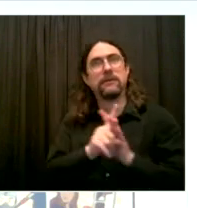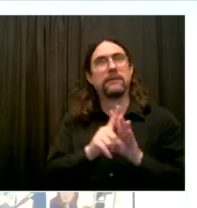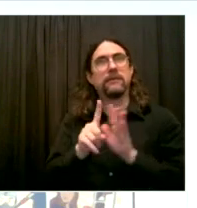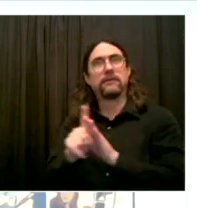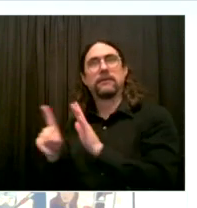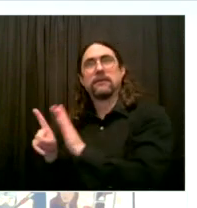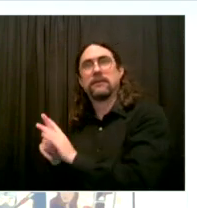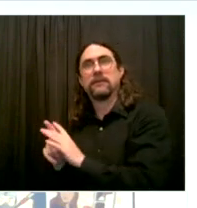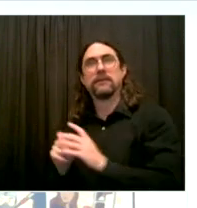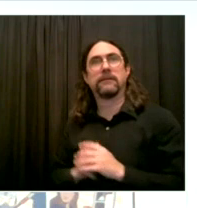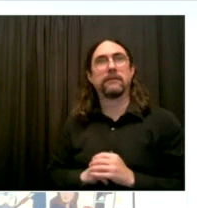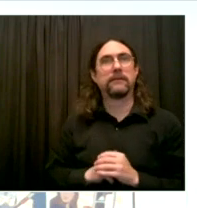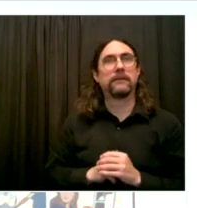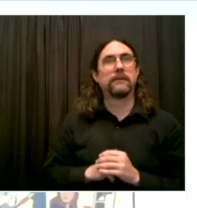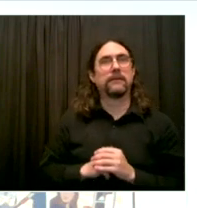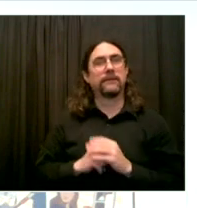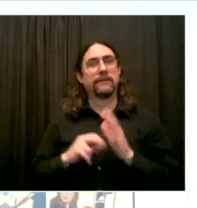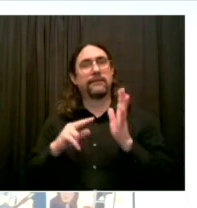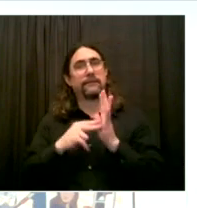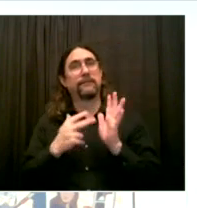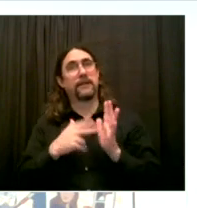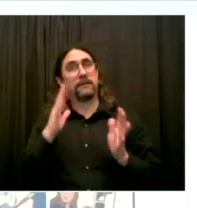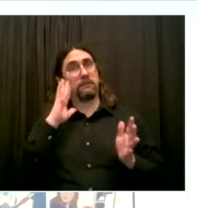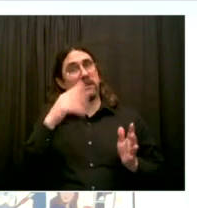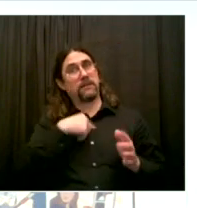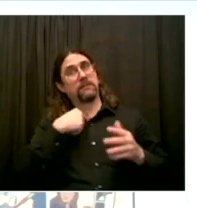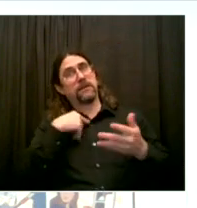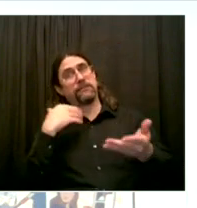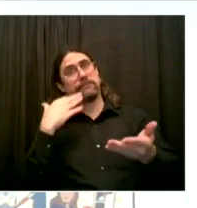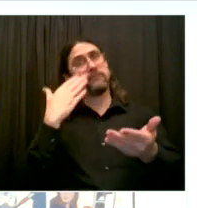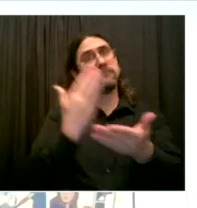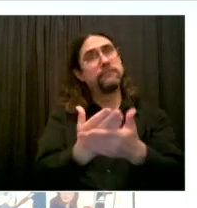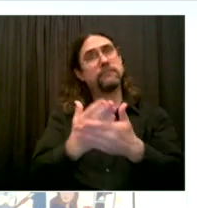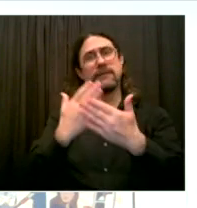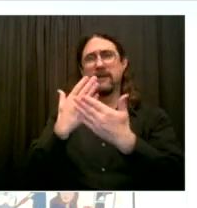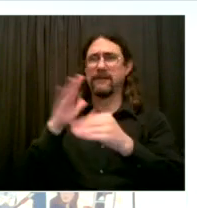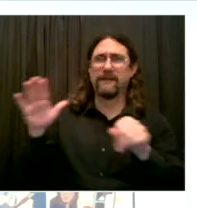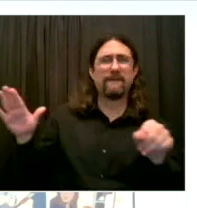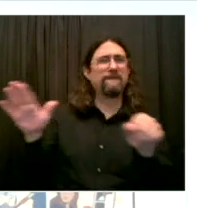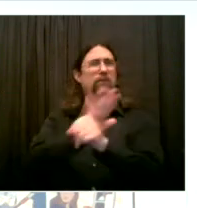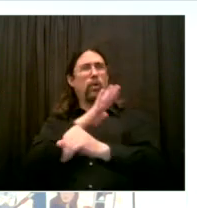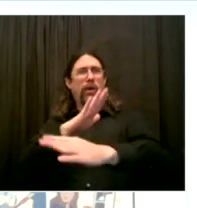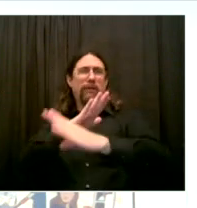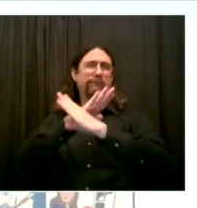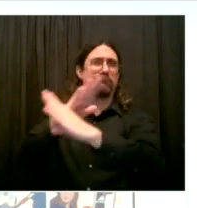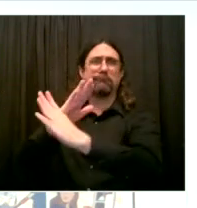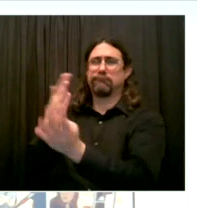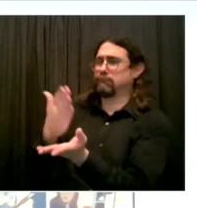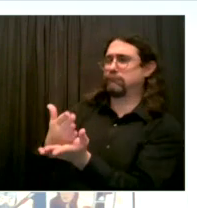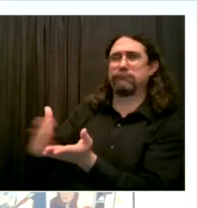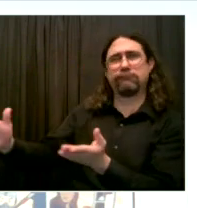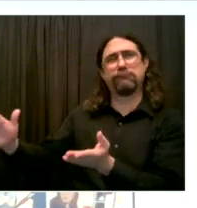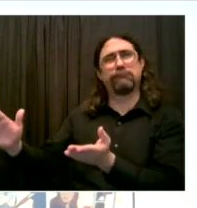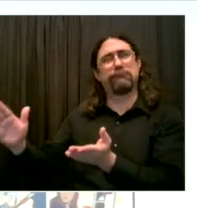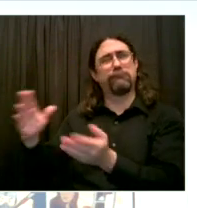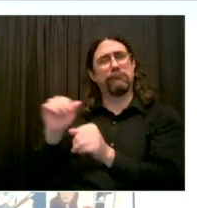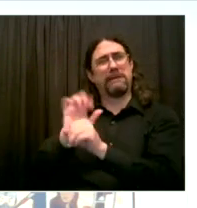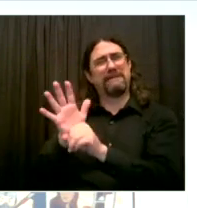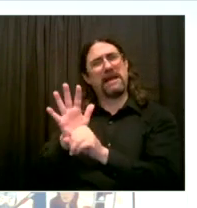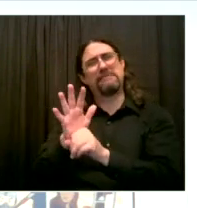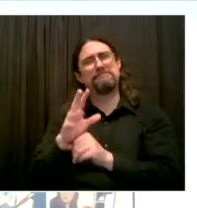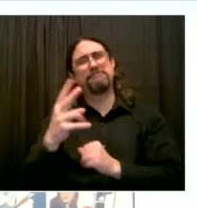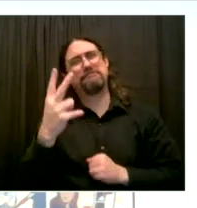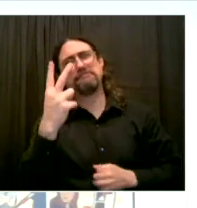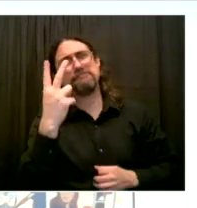important point, we shouldn't let that terminology distract us from the big picture here, which is that higher levels